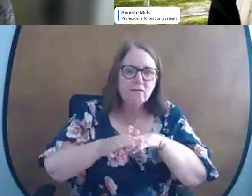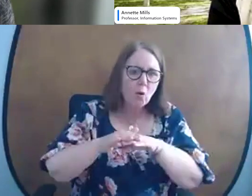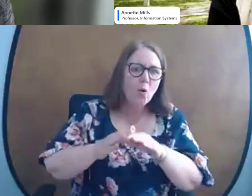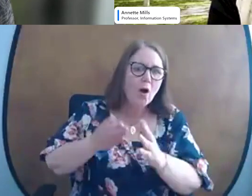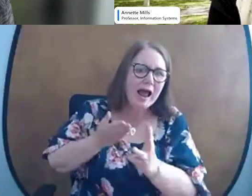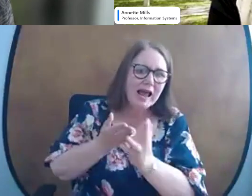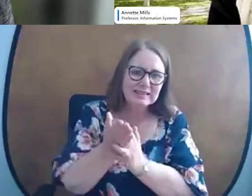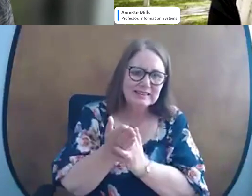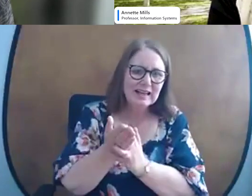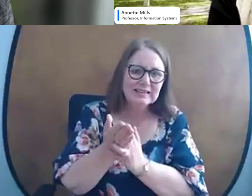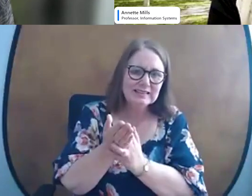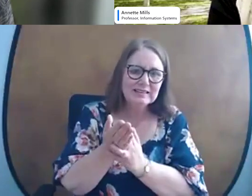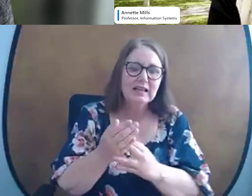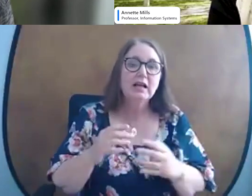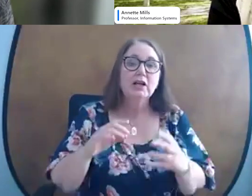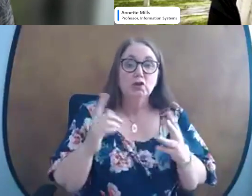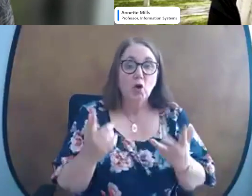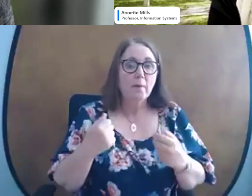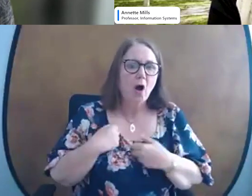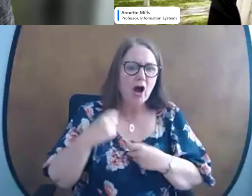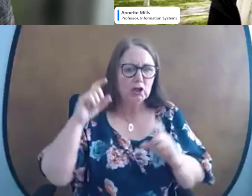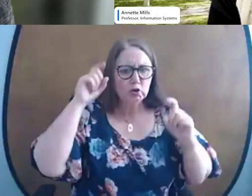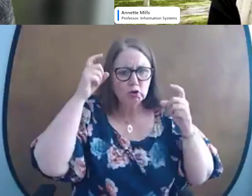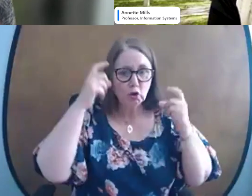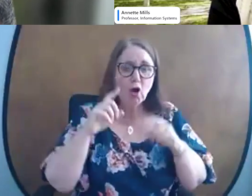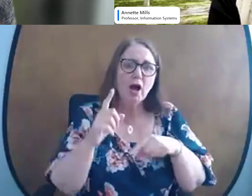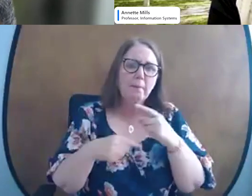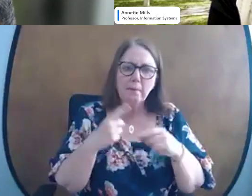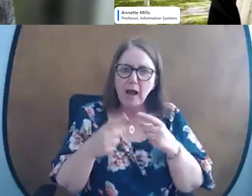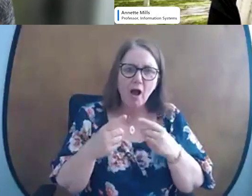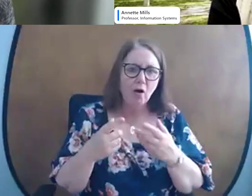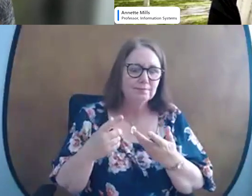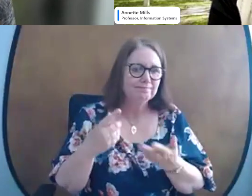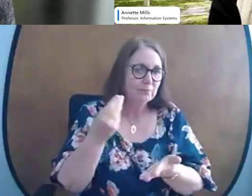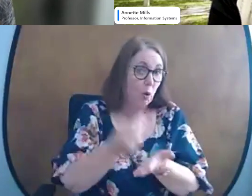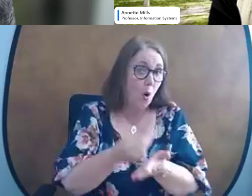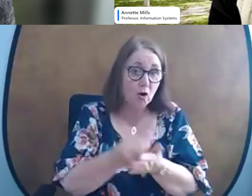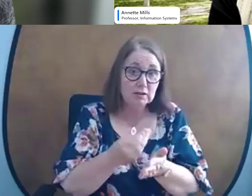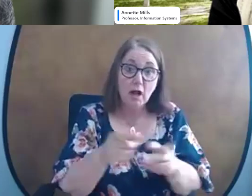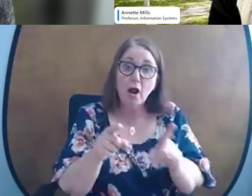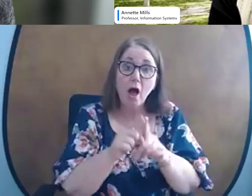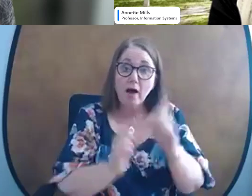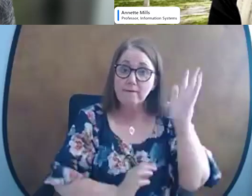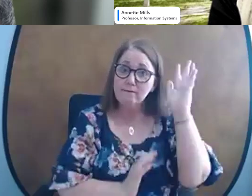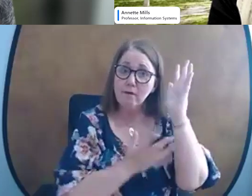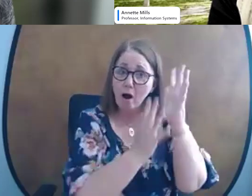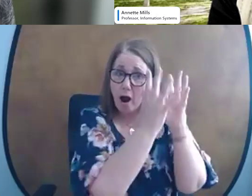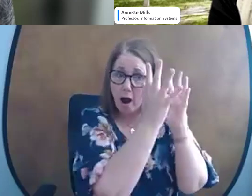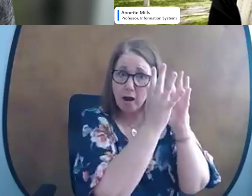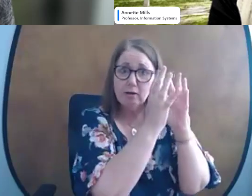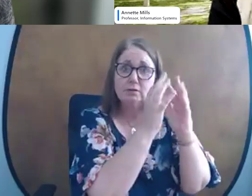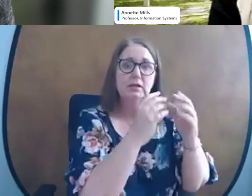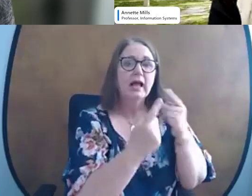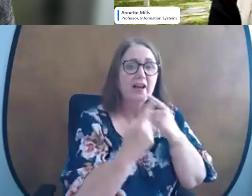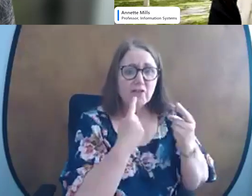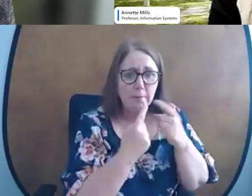process information in different ways, and then and only then can we get full access. Now, the